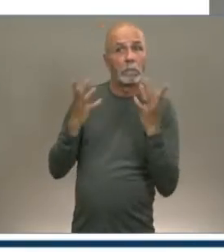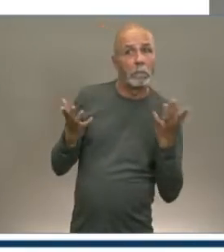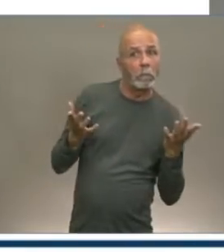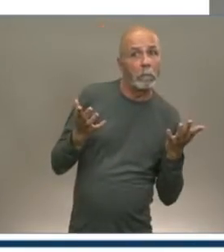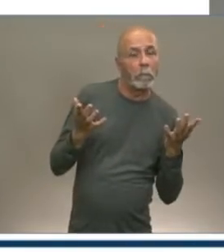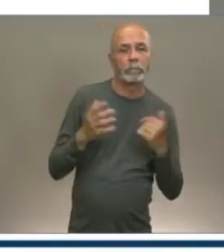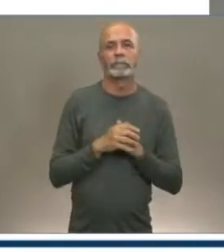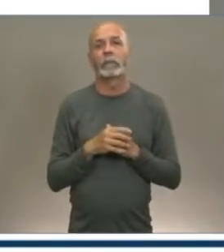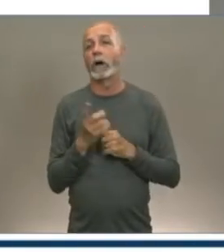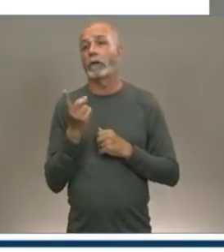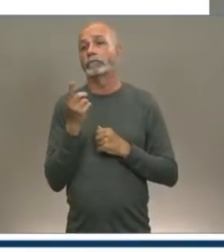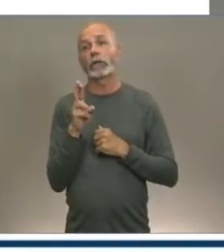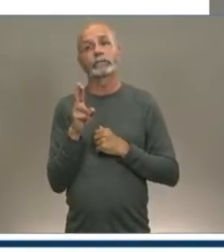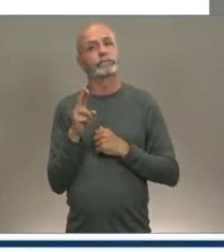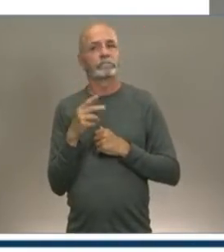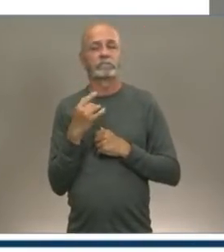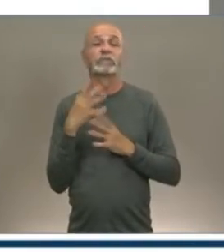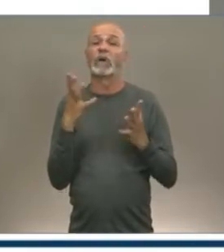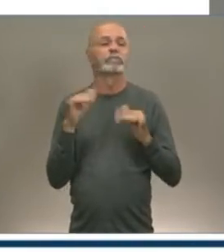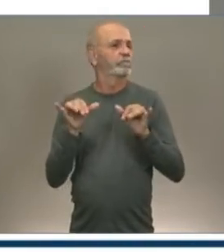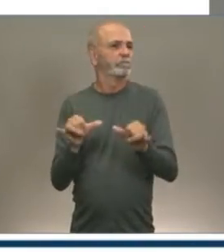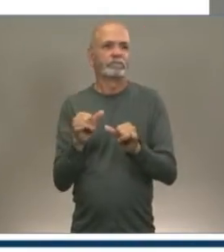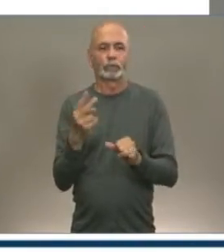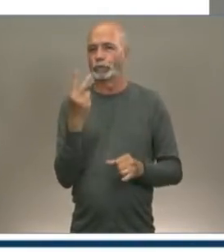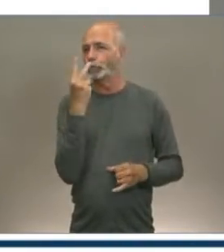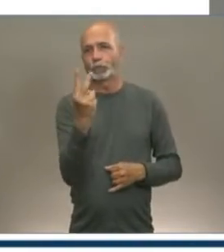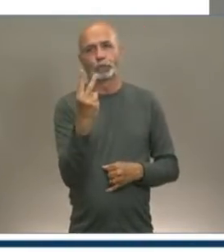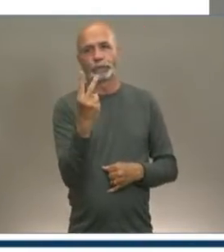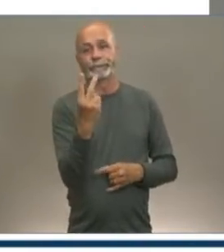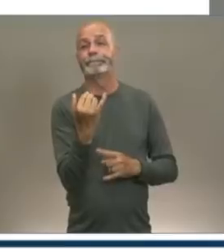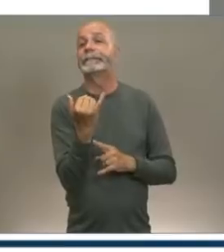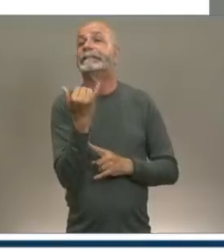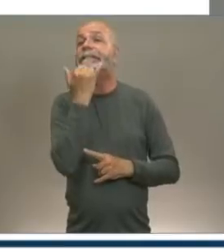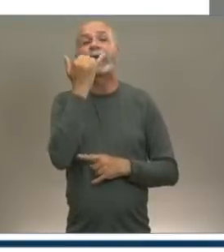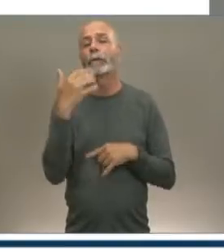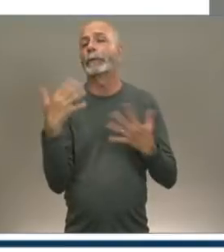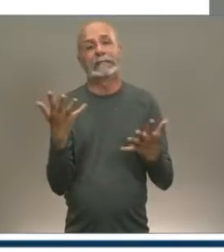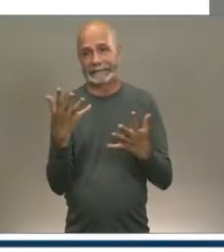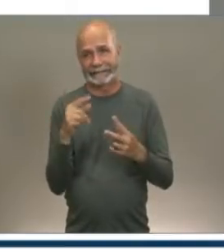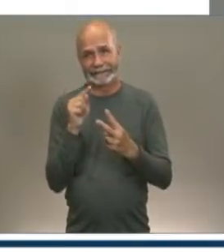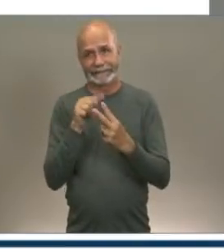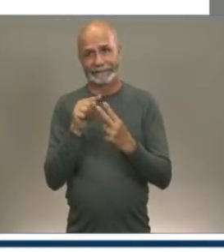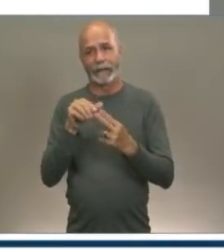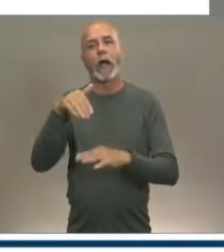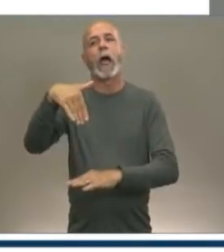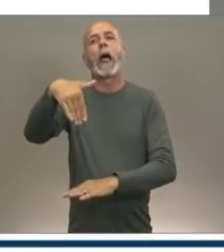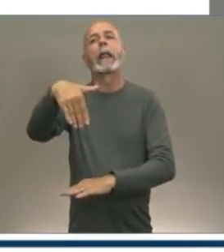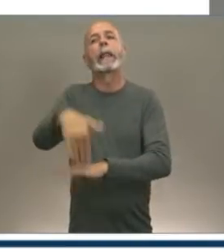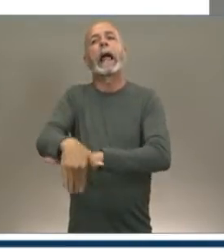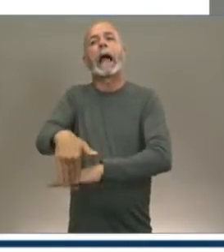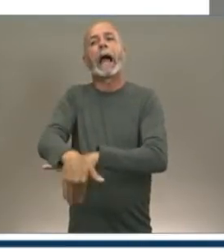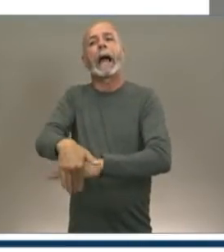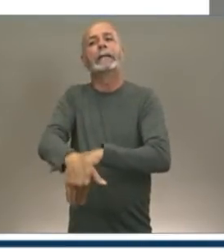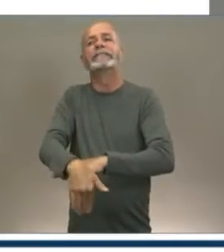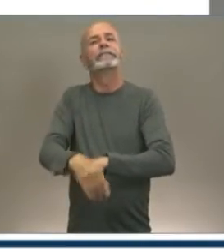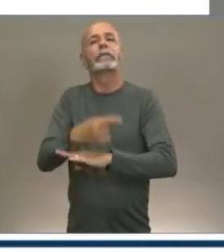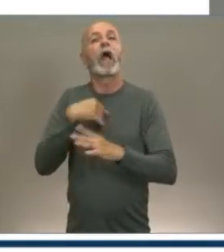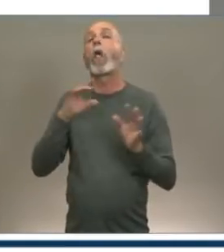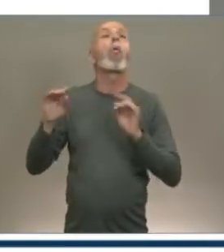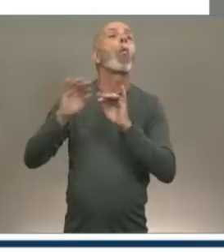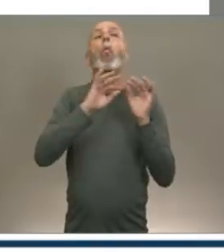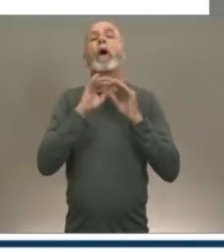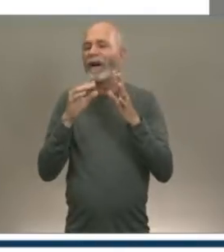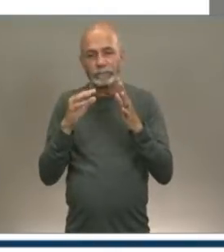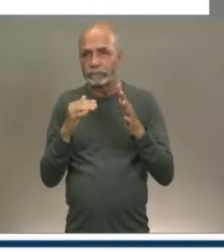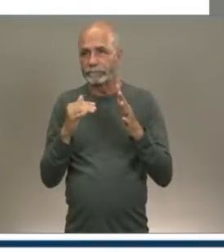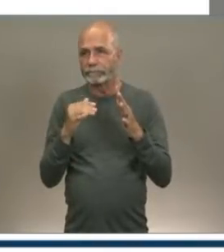opposed to that was the only the mistake was that we late in the evening weren't able to validate the right